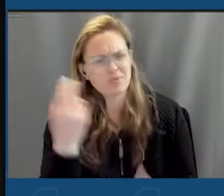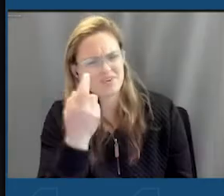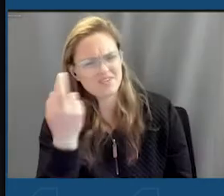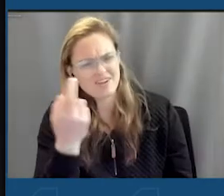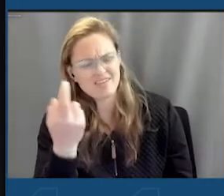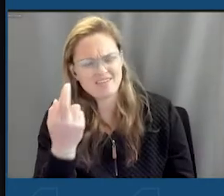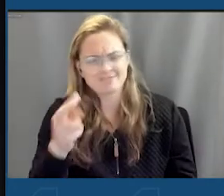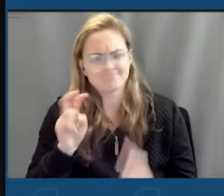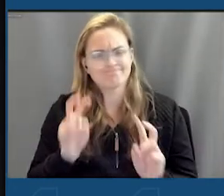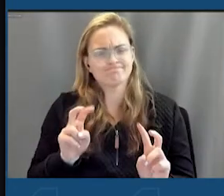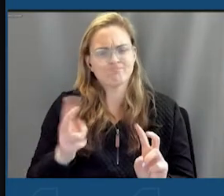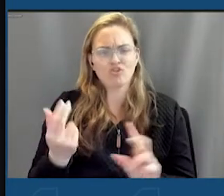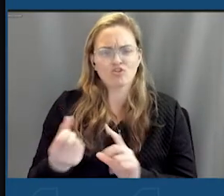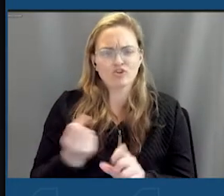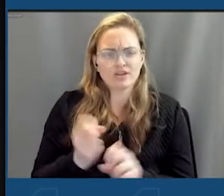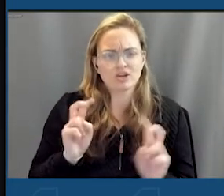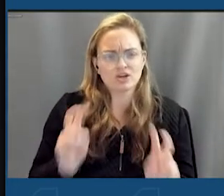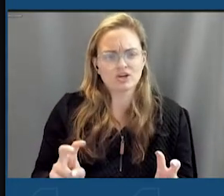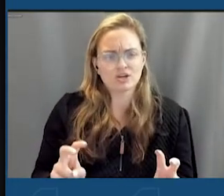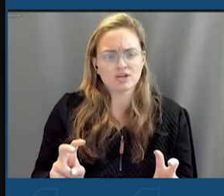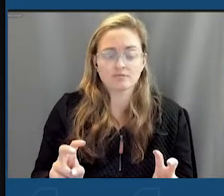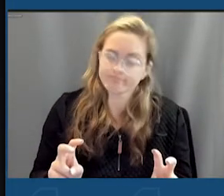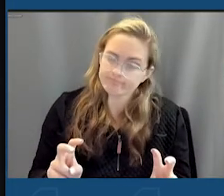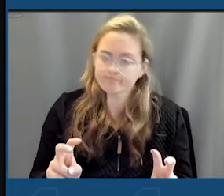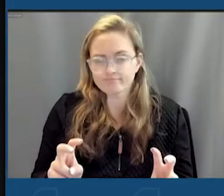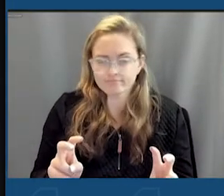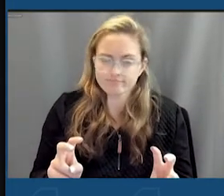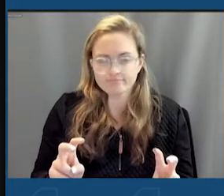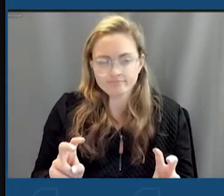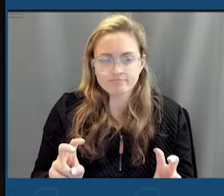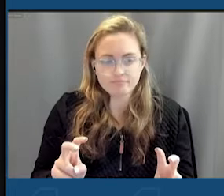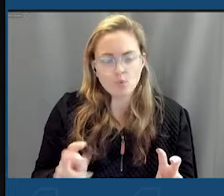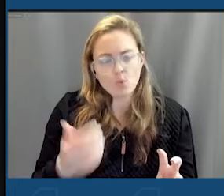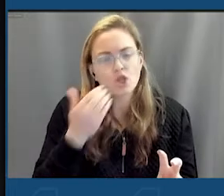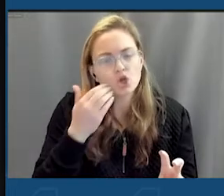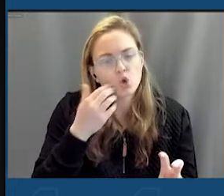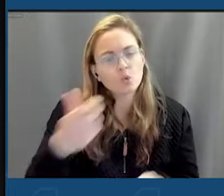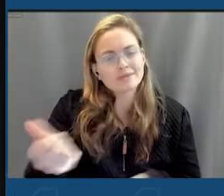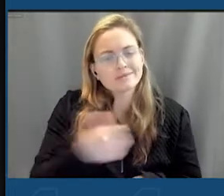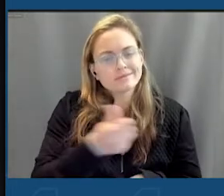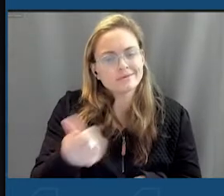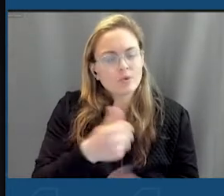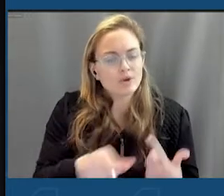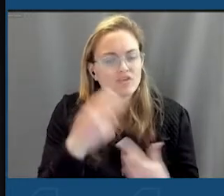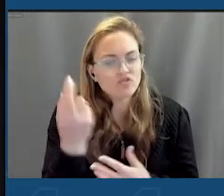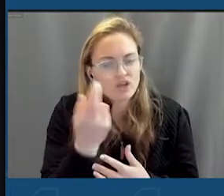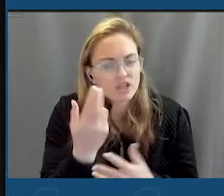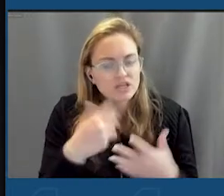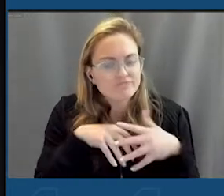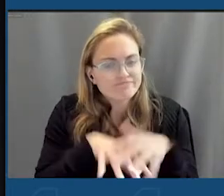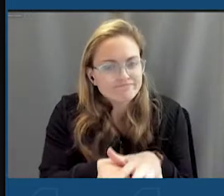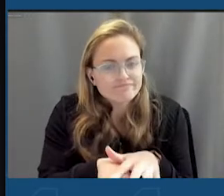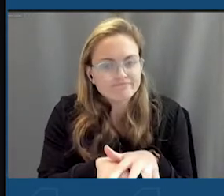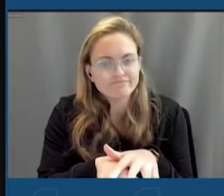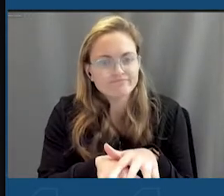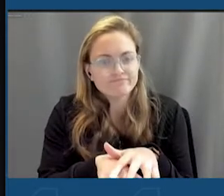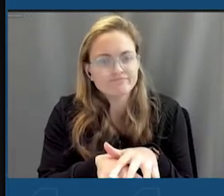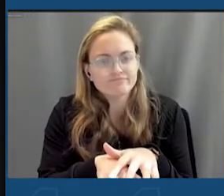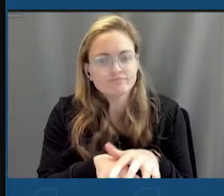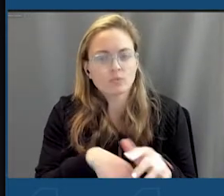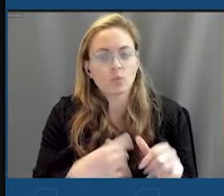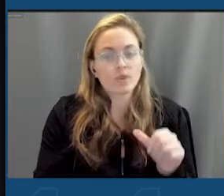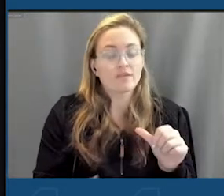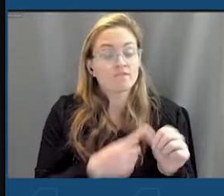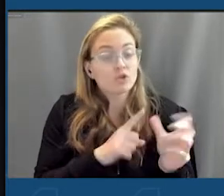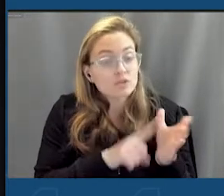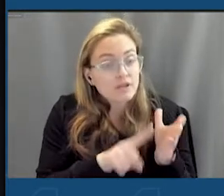last 13 years is it's very transient. And although I certainly knew it was transient, didn't realize how transient it was. One of the first